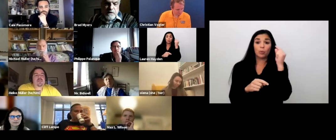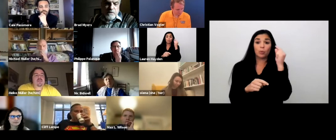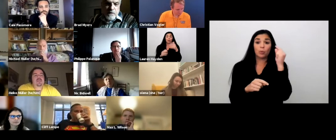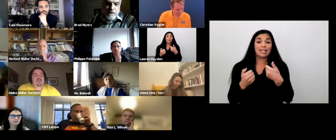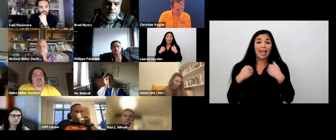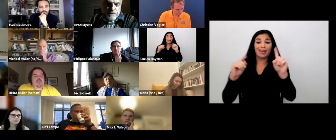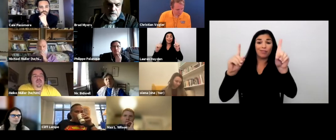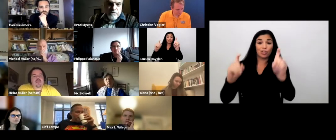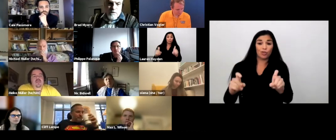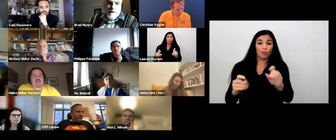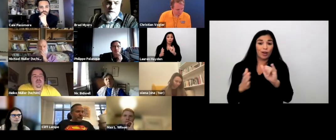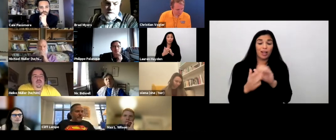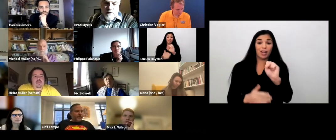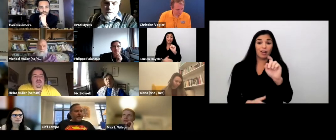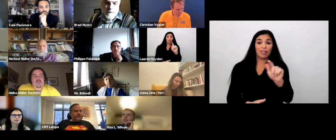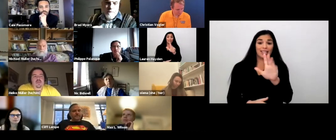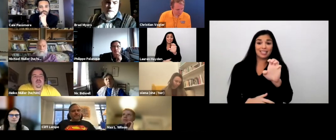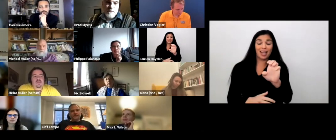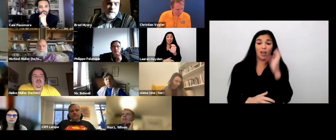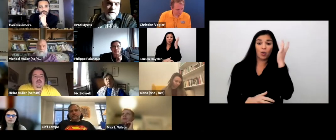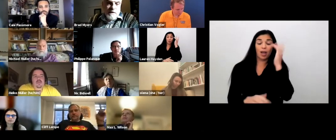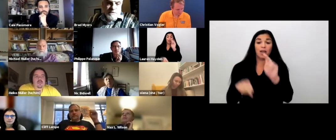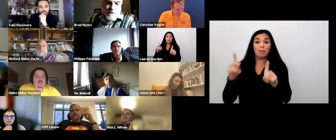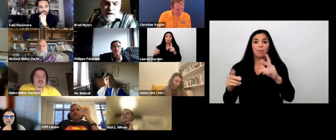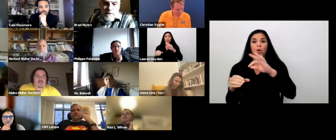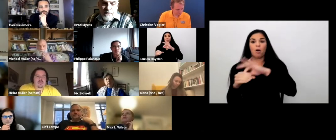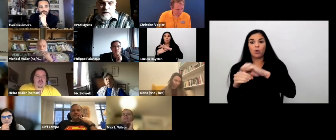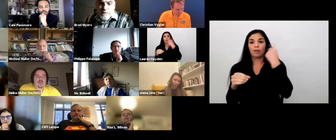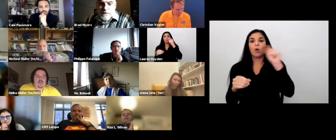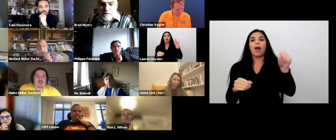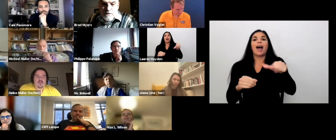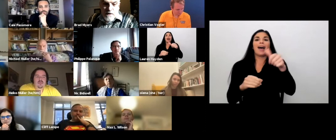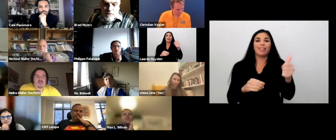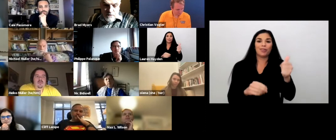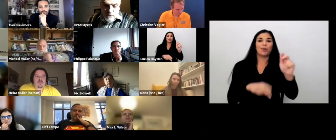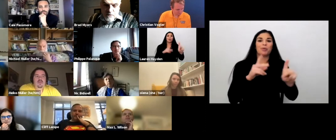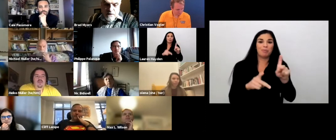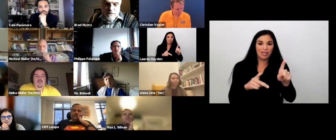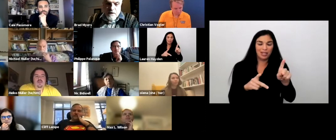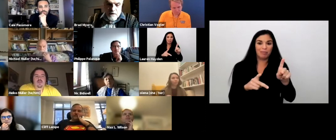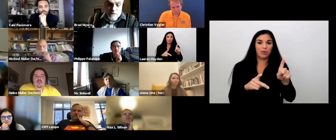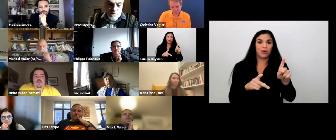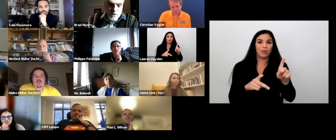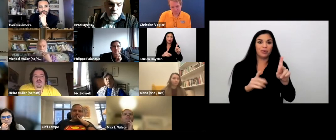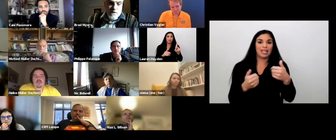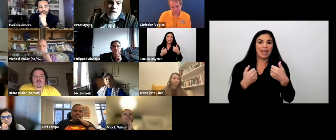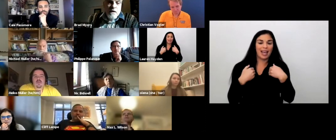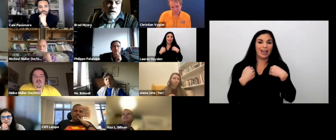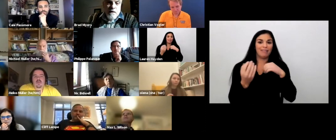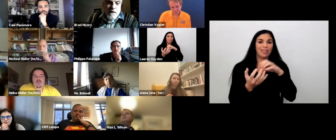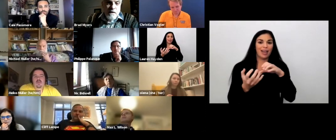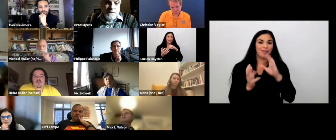that style where people are voting that other people should have the hybrid conference or whatever they think is the worst